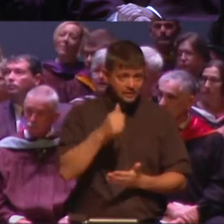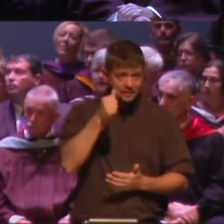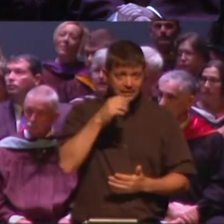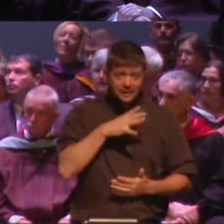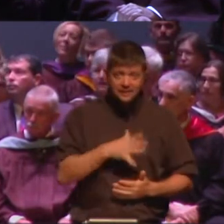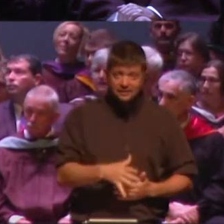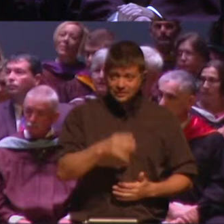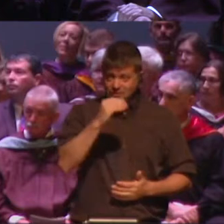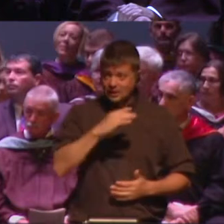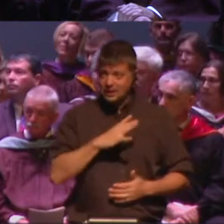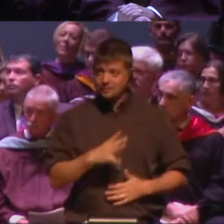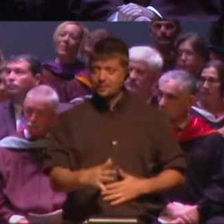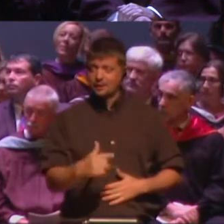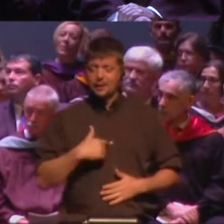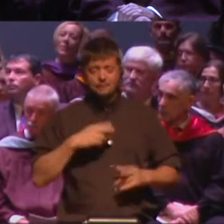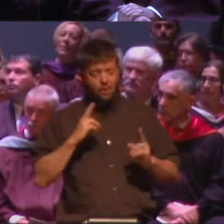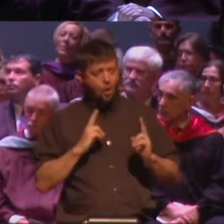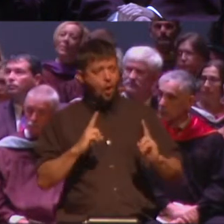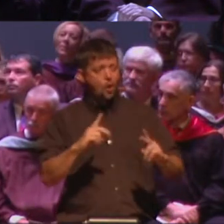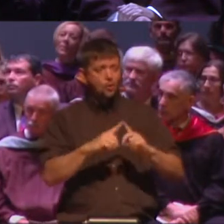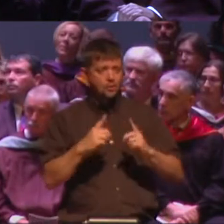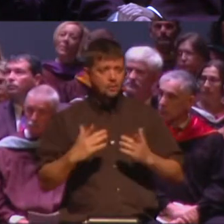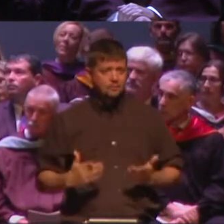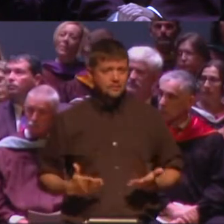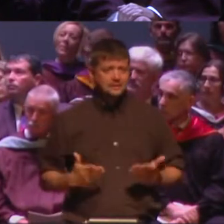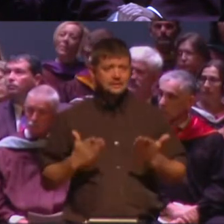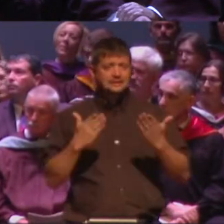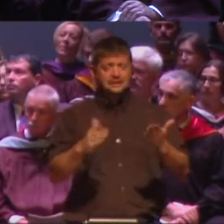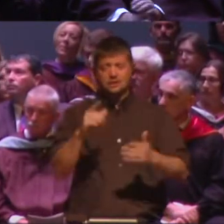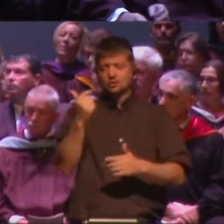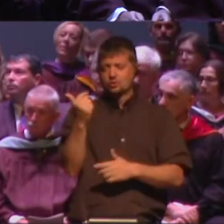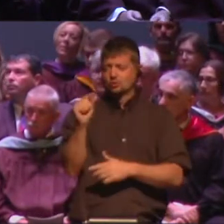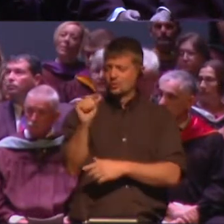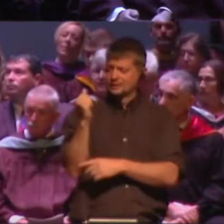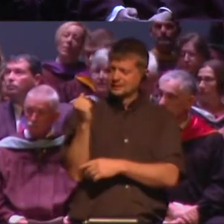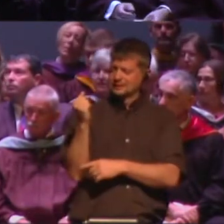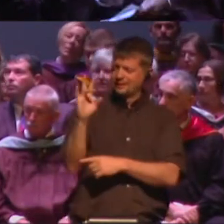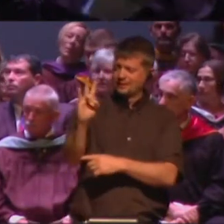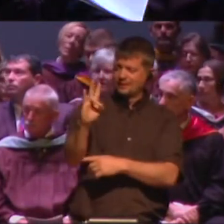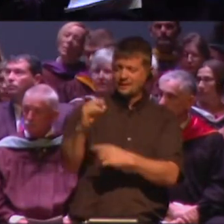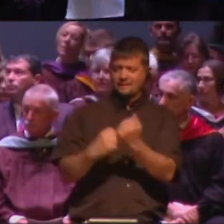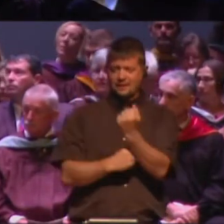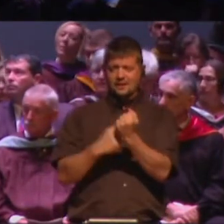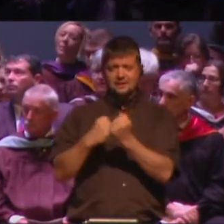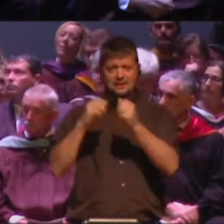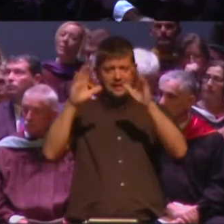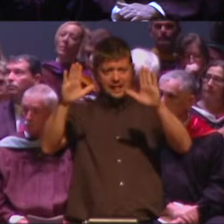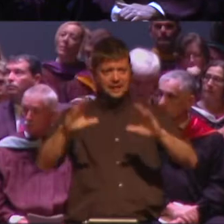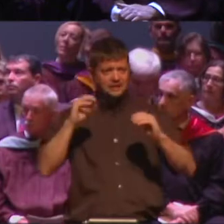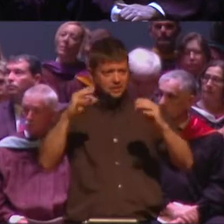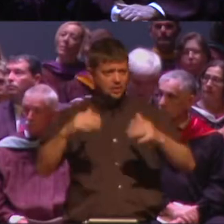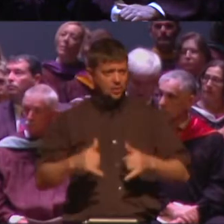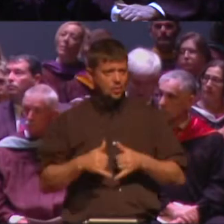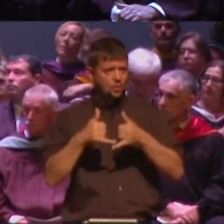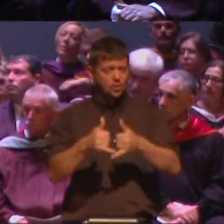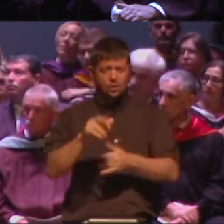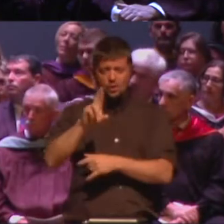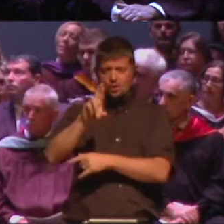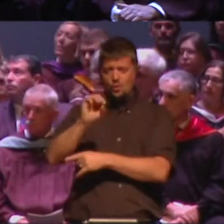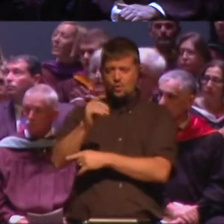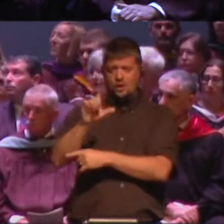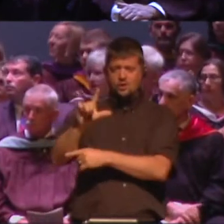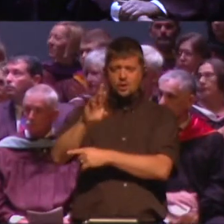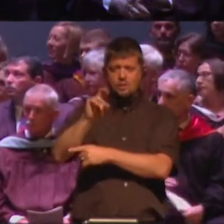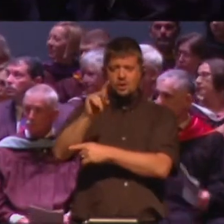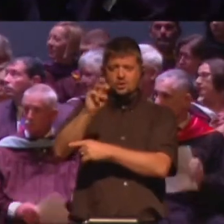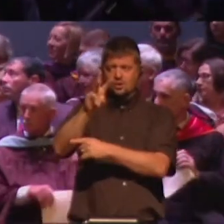and gentlemen, I am honored to present the 2017 Western Piedmont Foundation Excellence in Teaching Award to Rachel